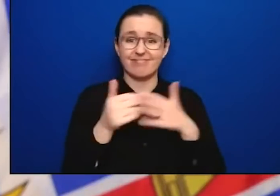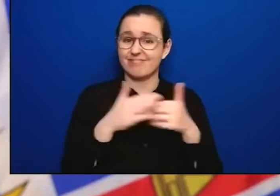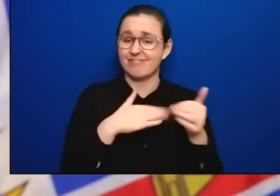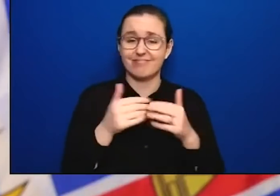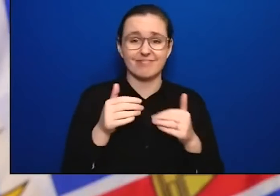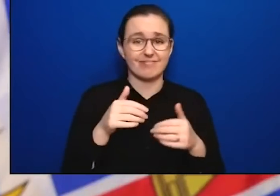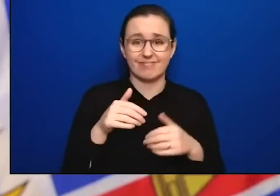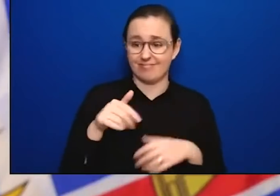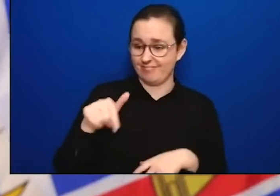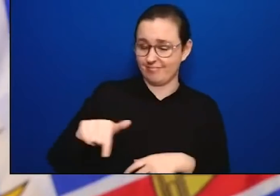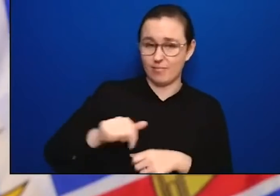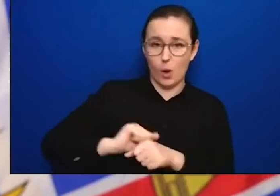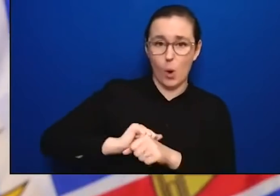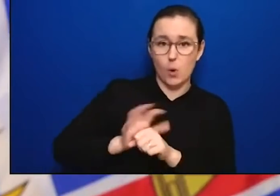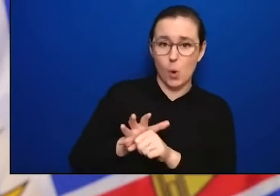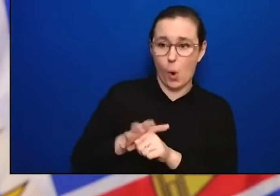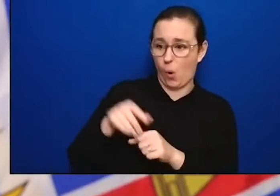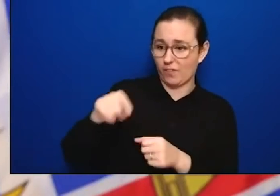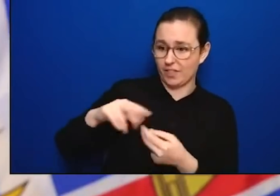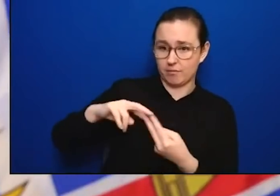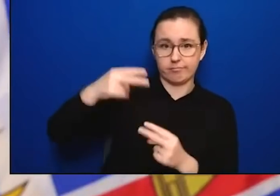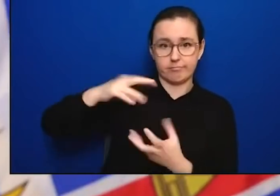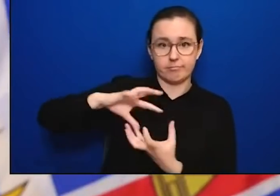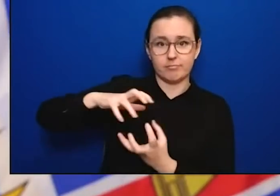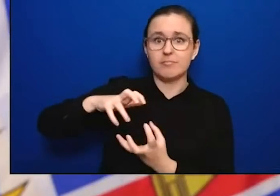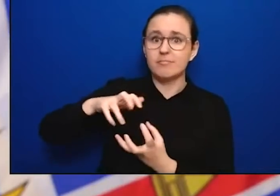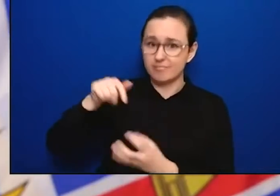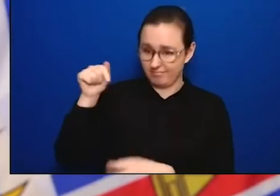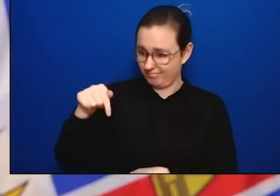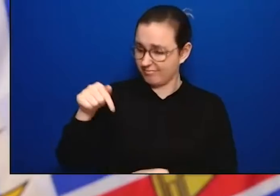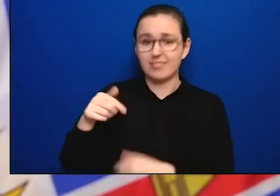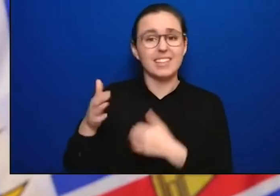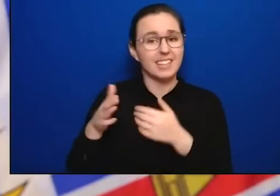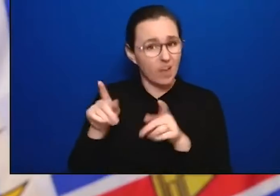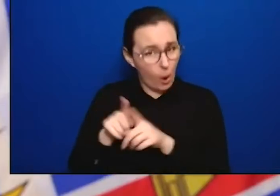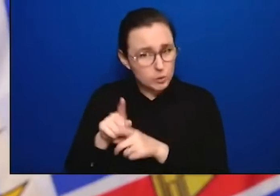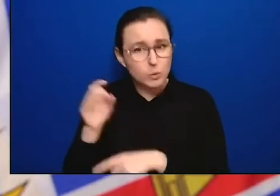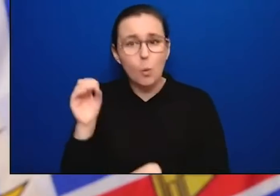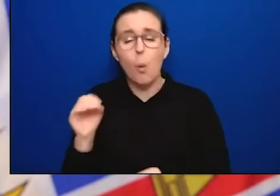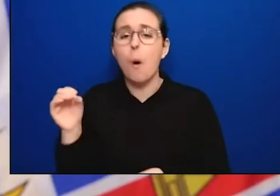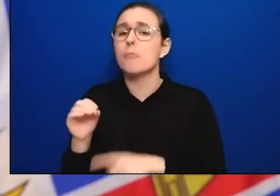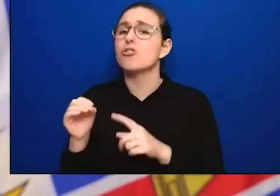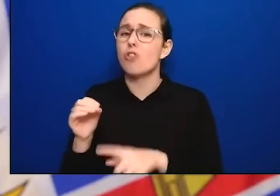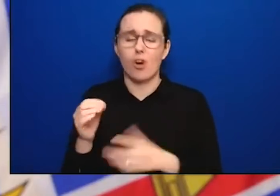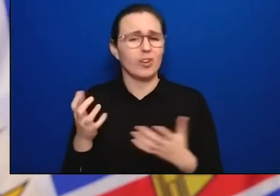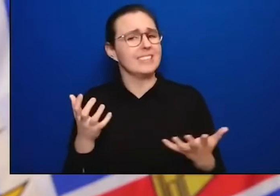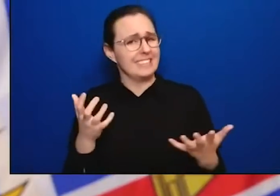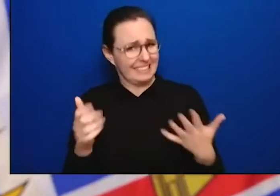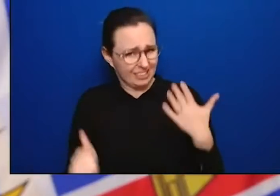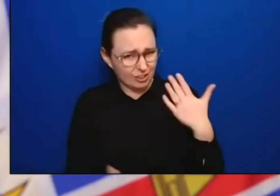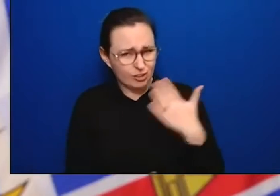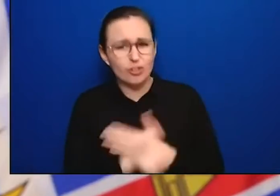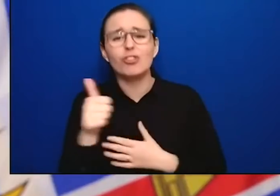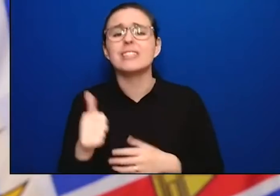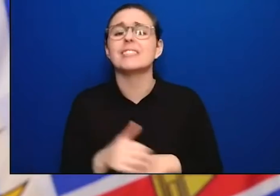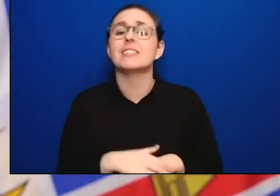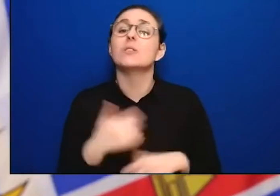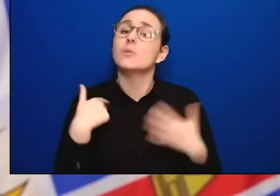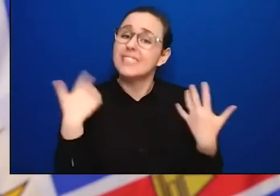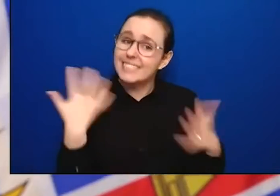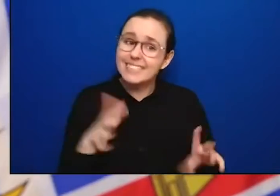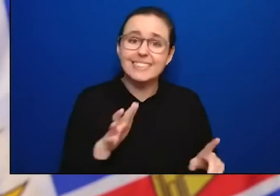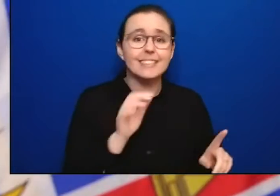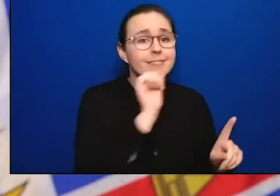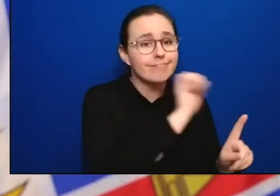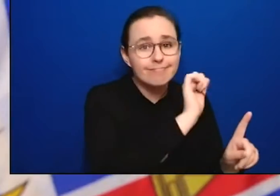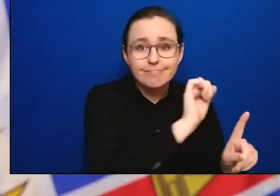with Omicron. So it is the same thing that we're doing. We've been trying to go even door to